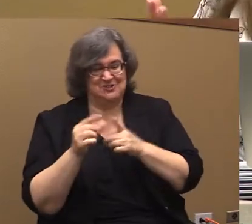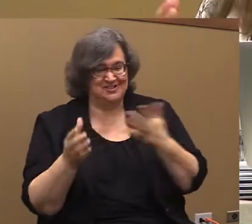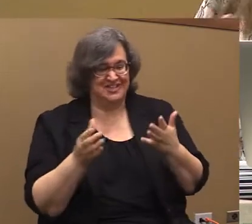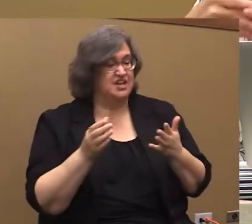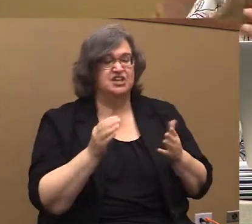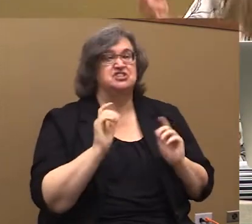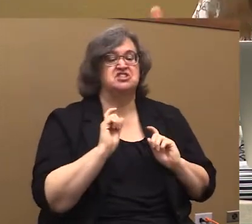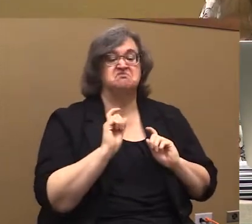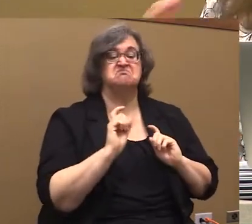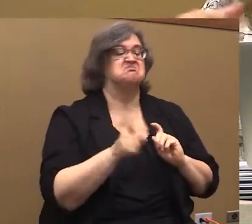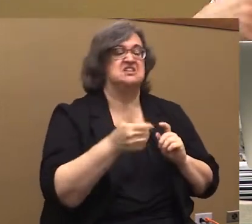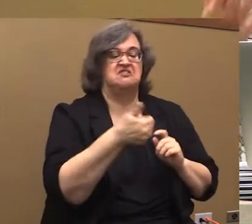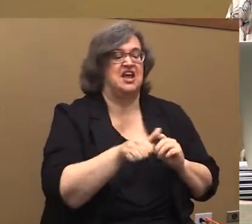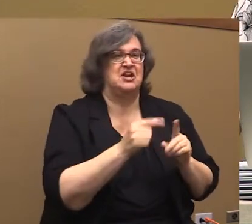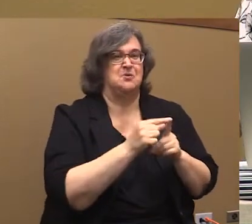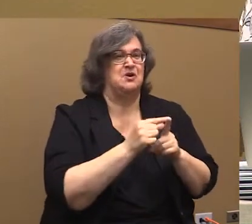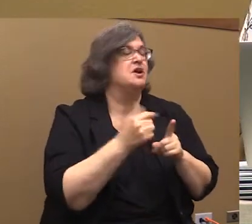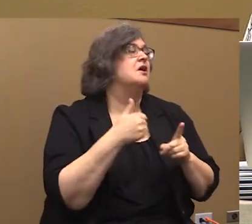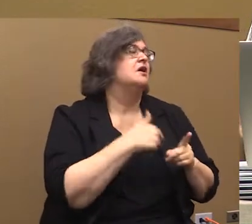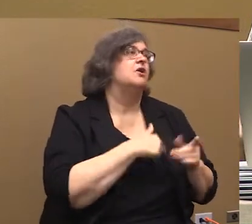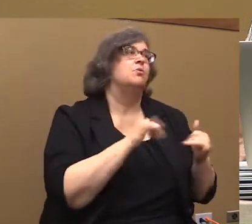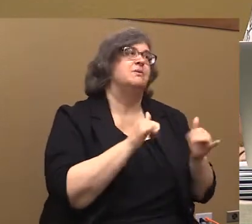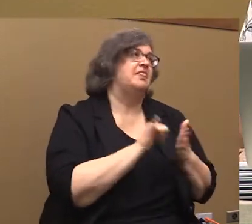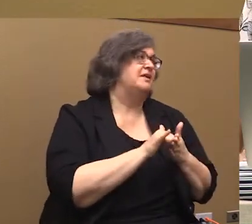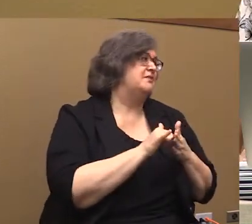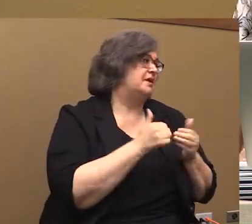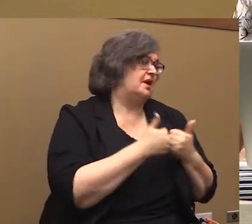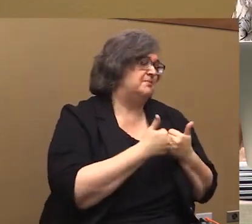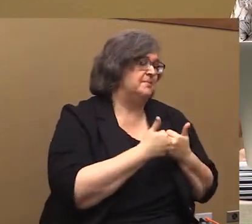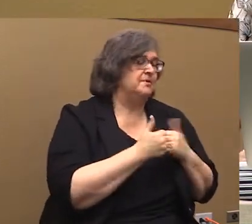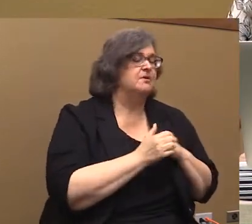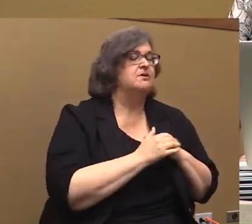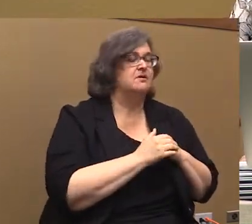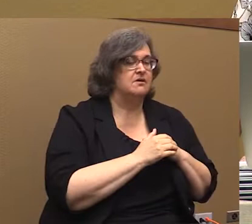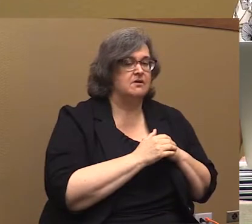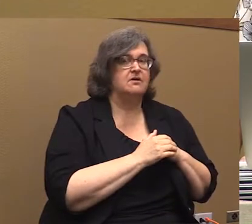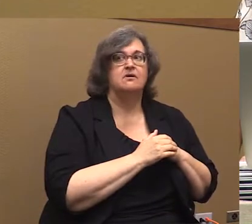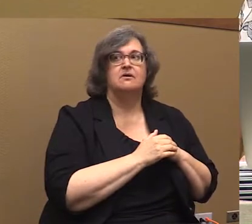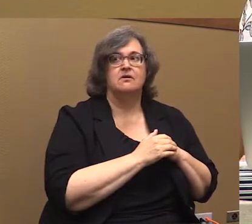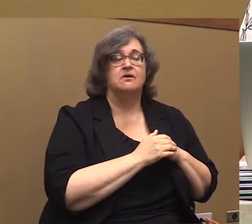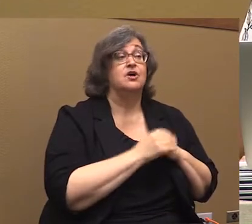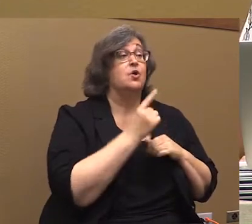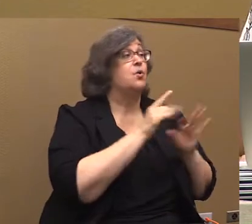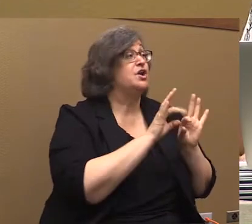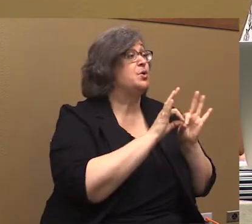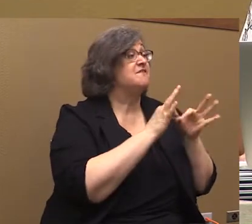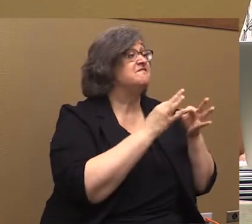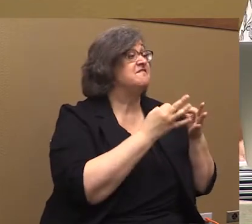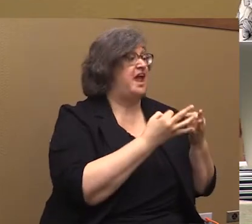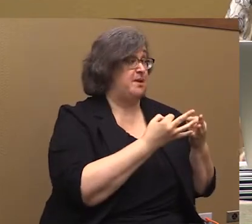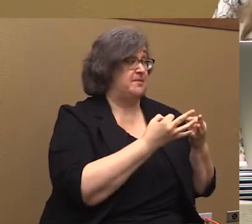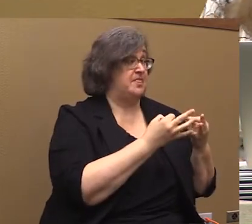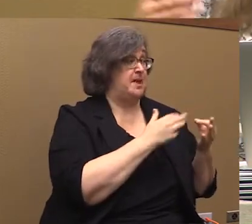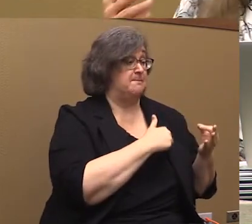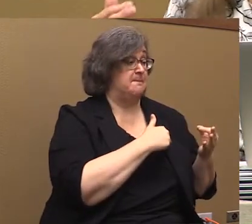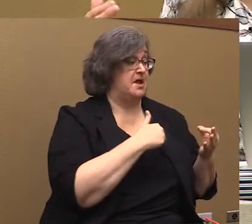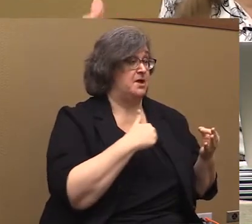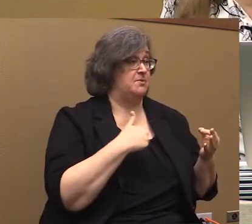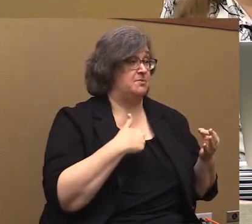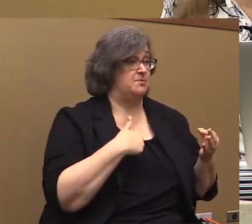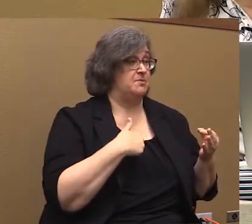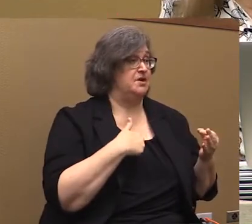just don't fit with what matches it, and you put down anything. And we played this, and